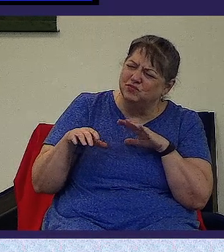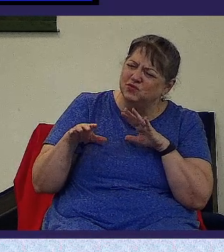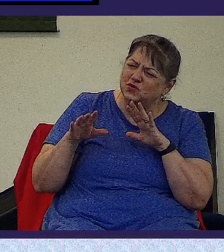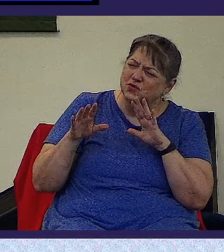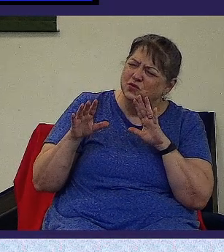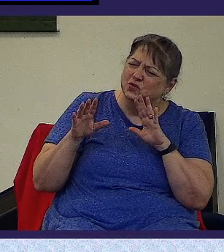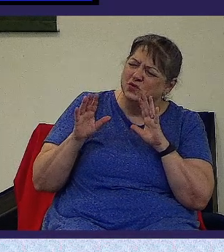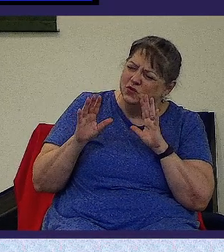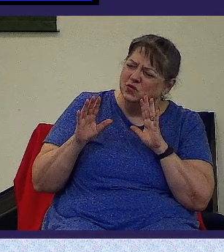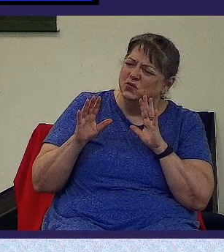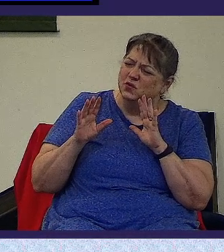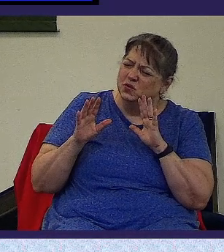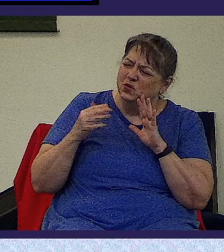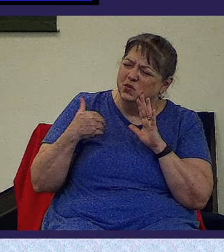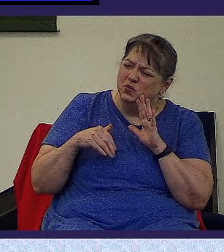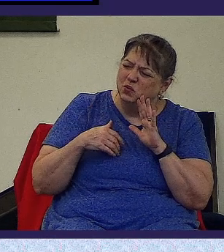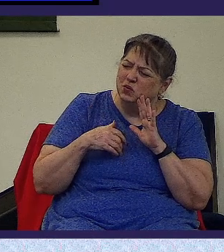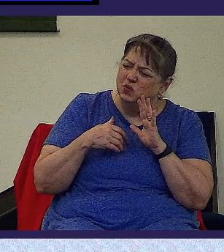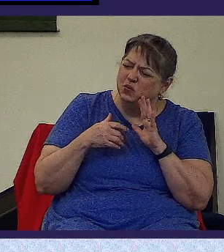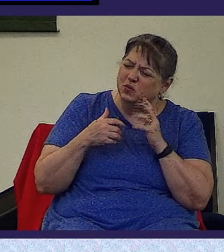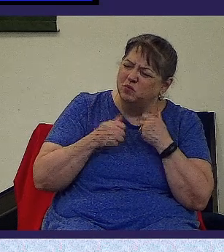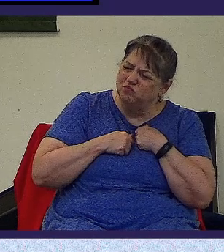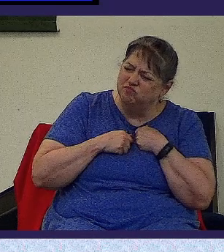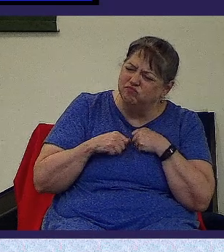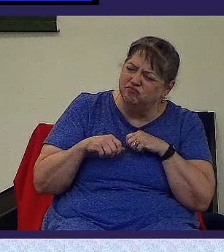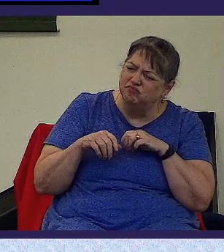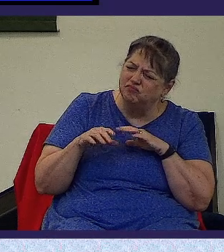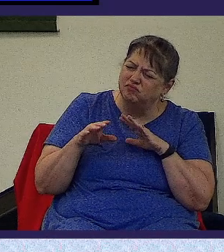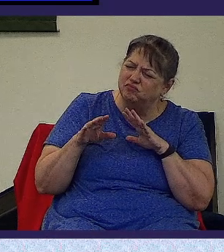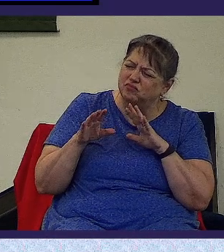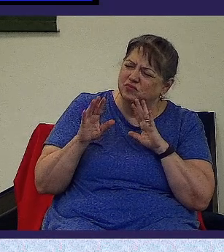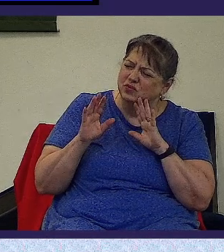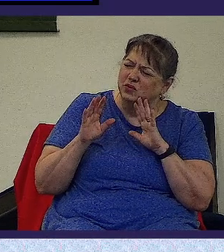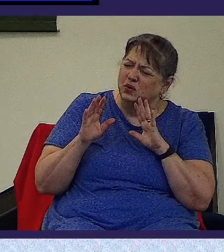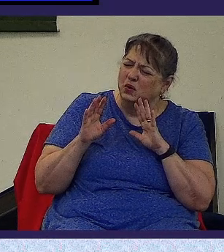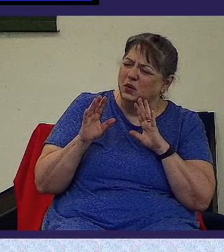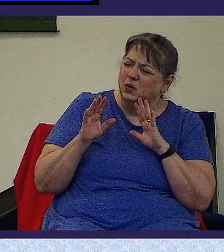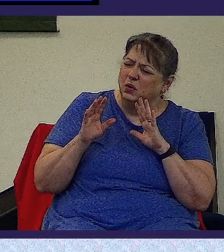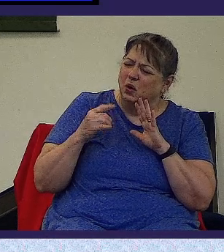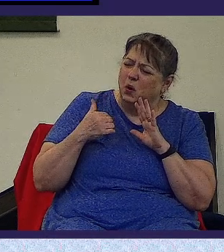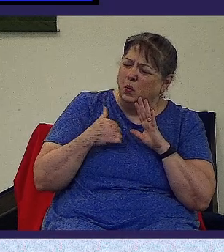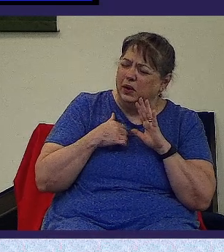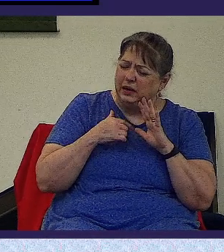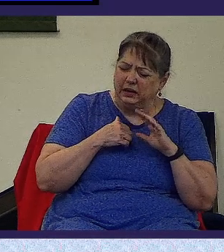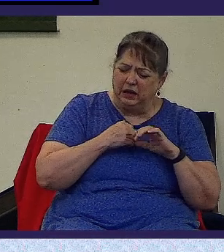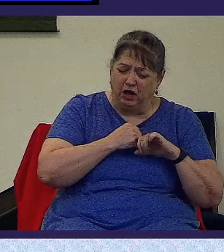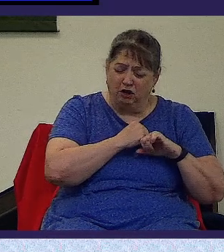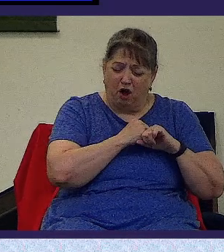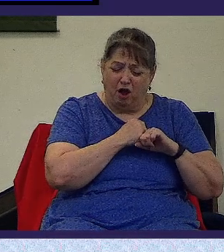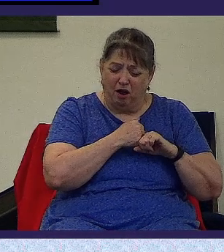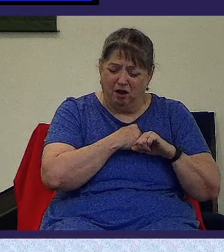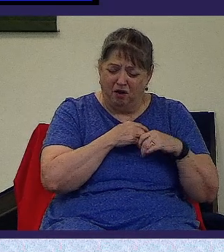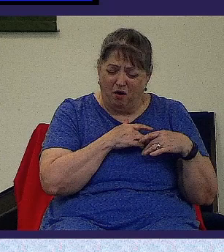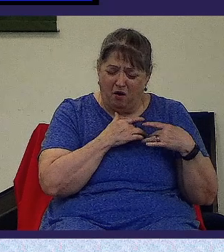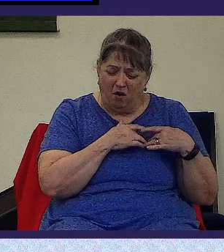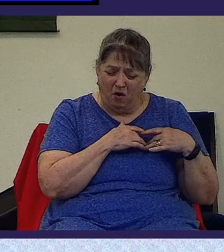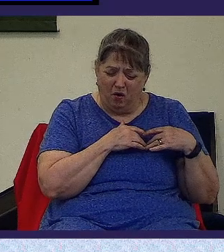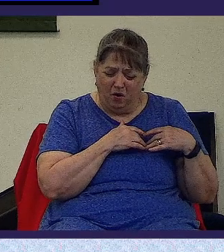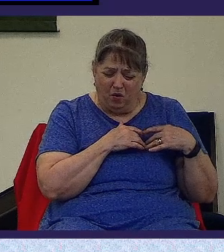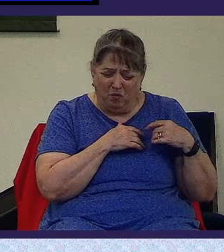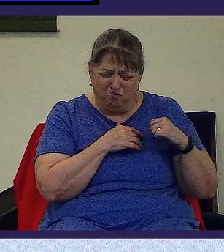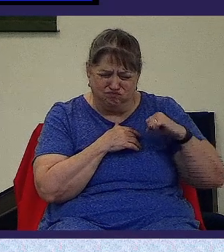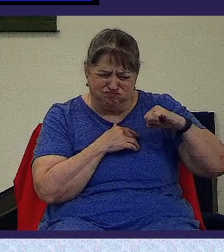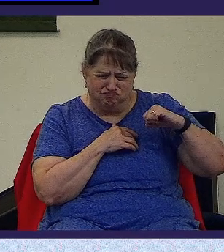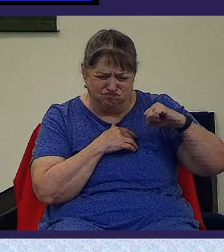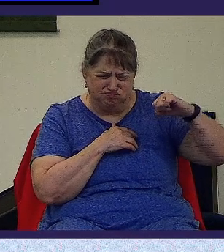deepest areas of our hearts and lives which you call us to god and so father we pray for our hearts to be completely